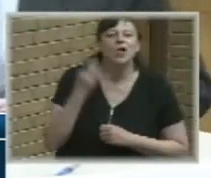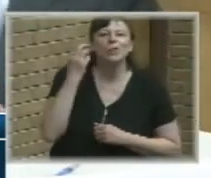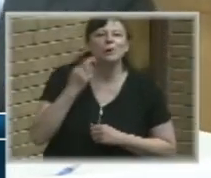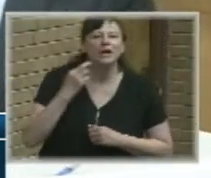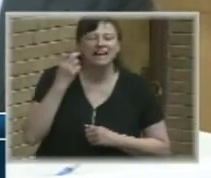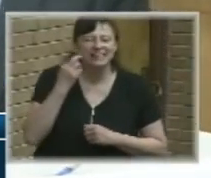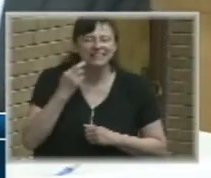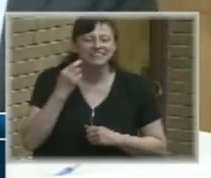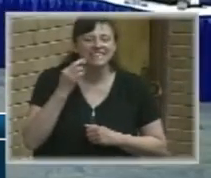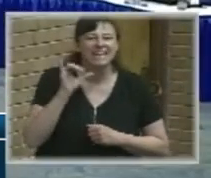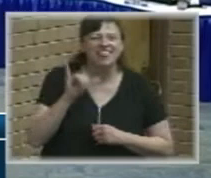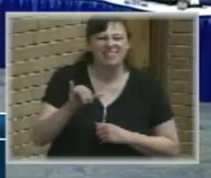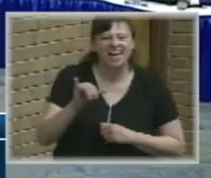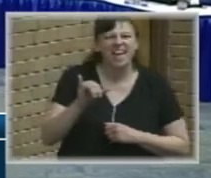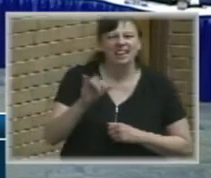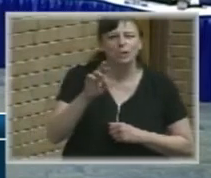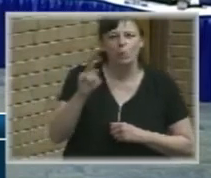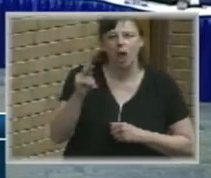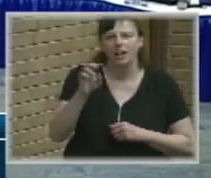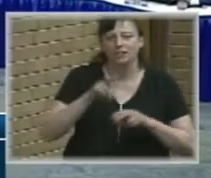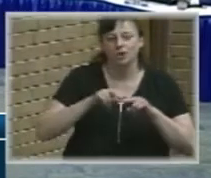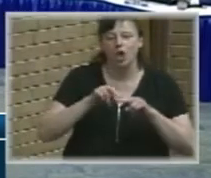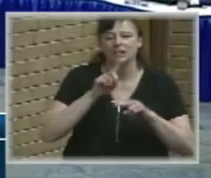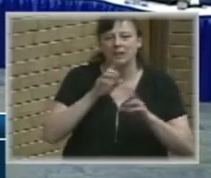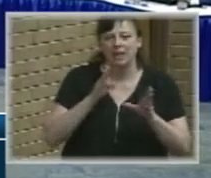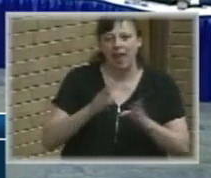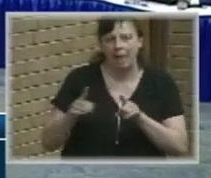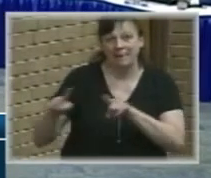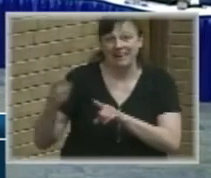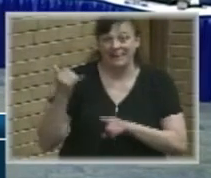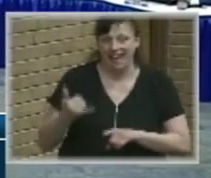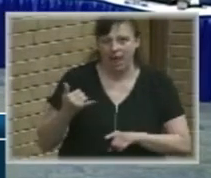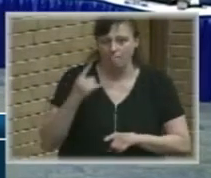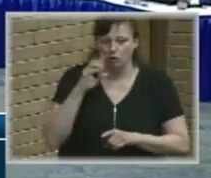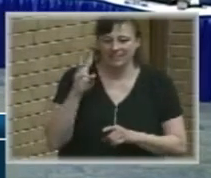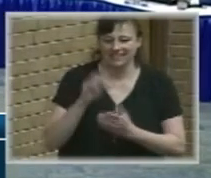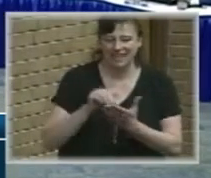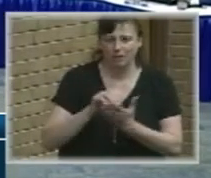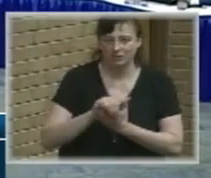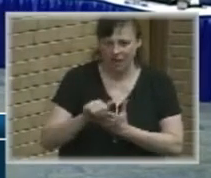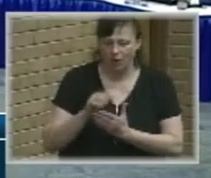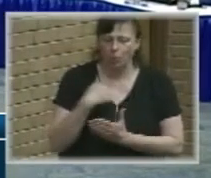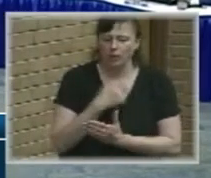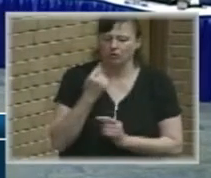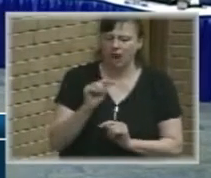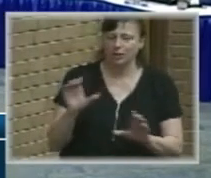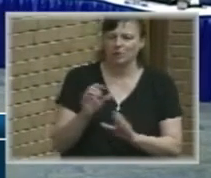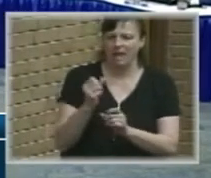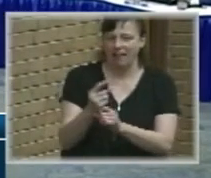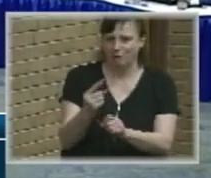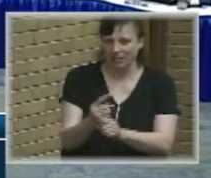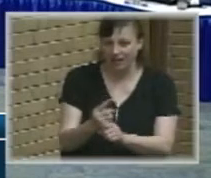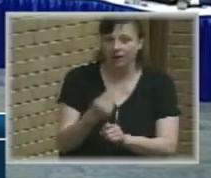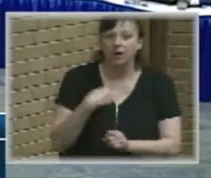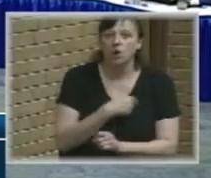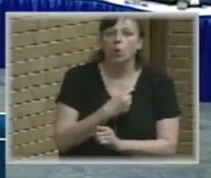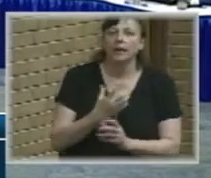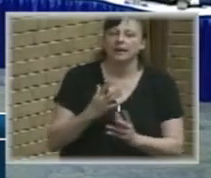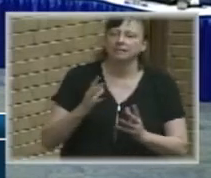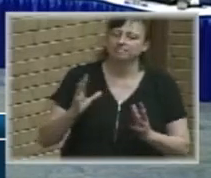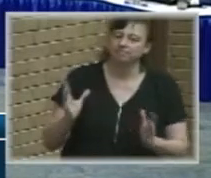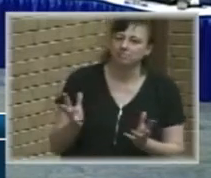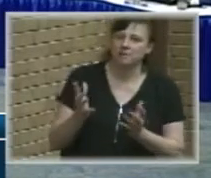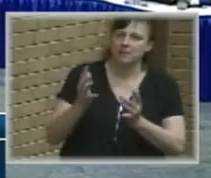reason that's being done now, and this is something that we try to do each year, we top off our